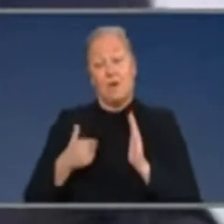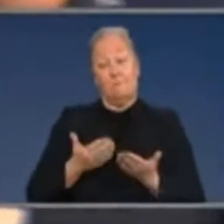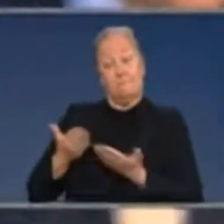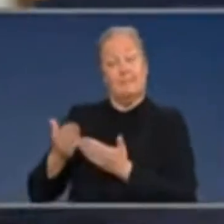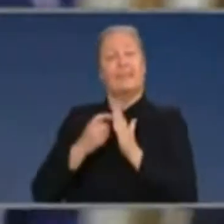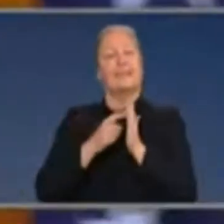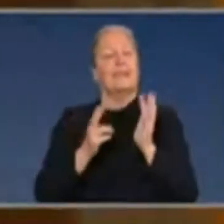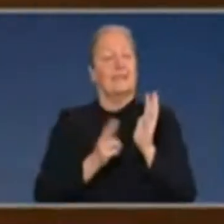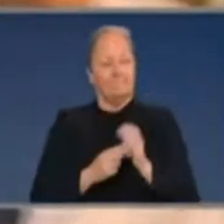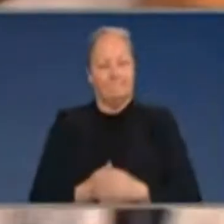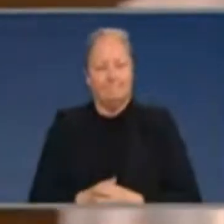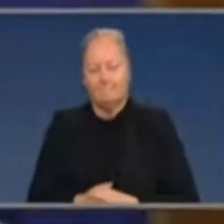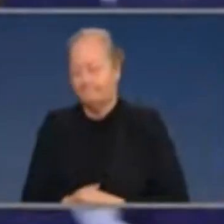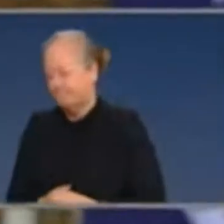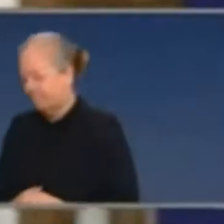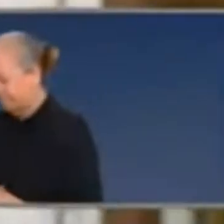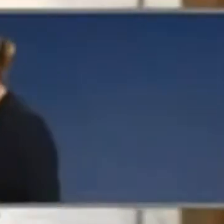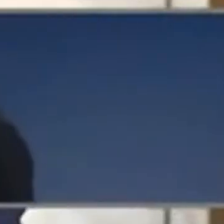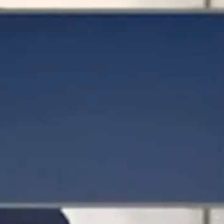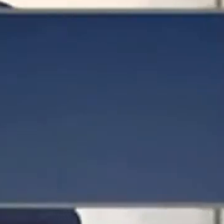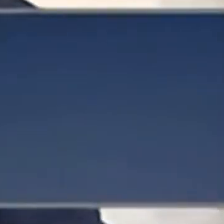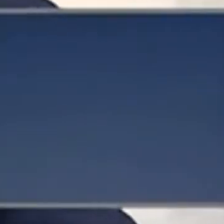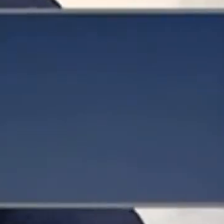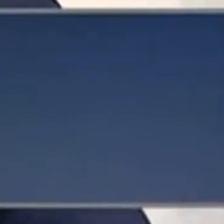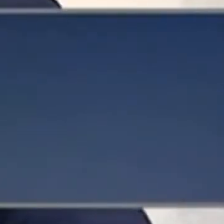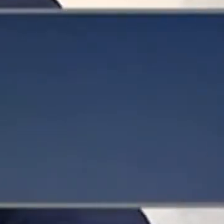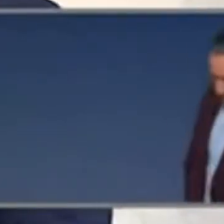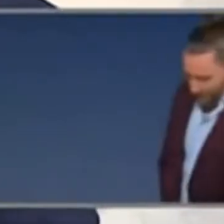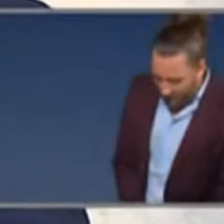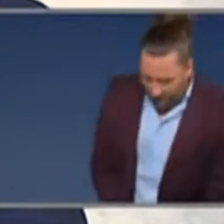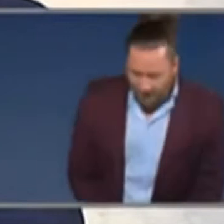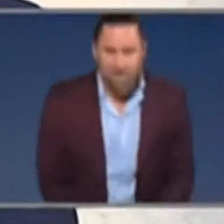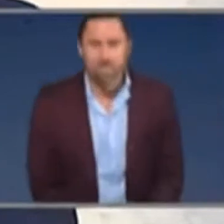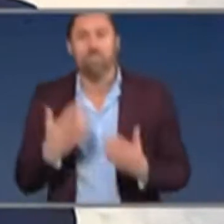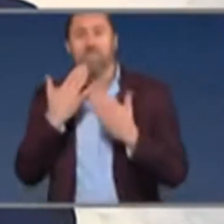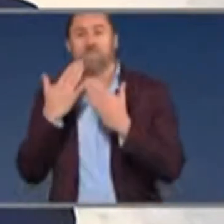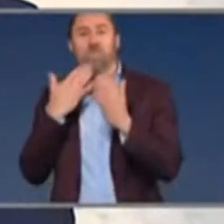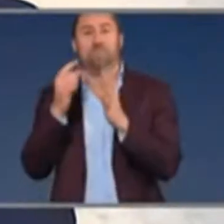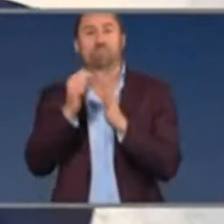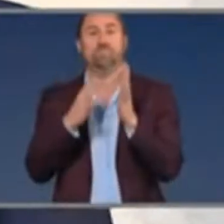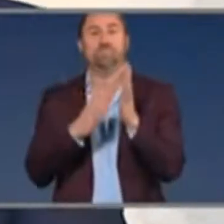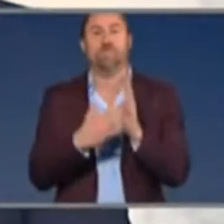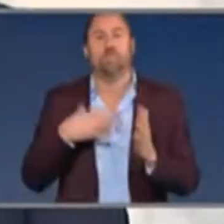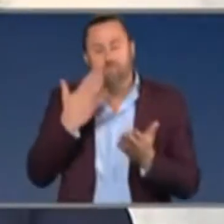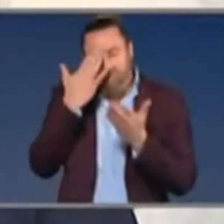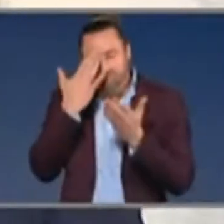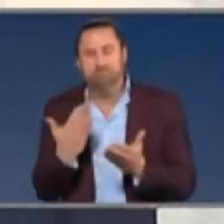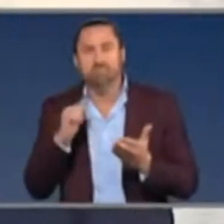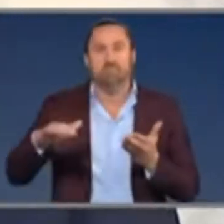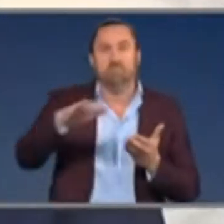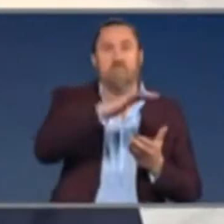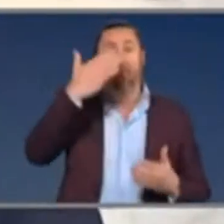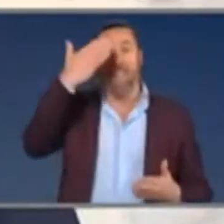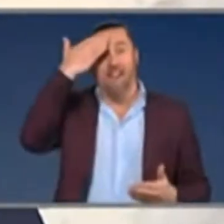and then to Pat. Prime Minister, thank you very much. I want to acknowledge the Ngunnawal and Ngambri people on whose land we are today,